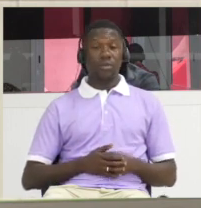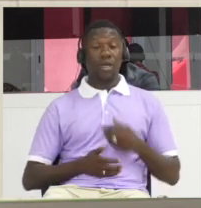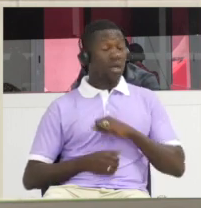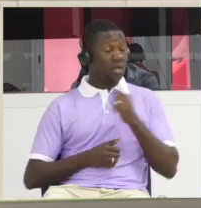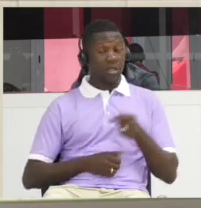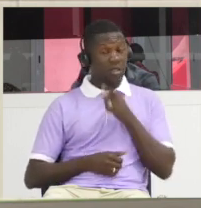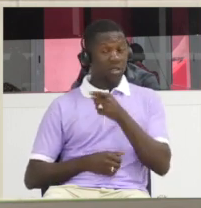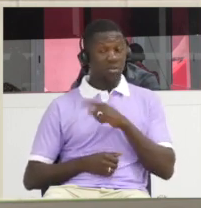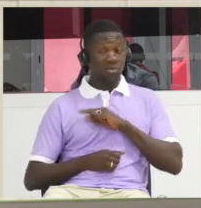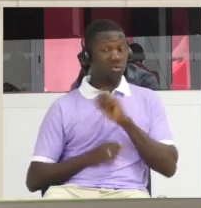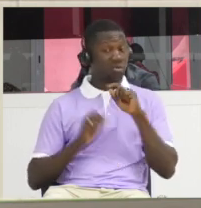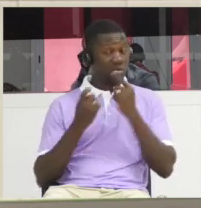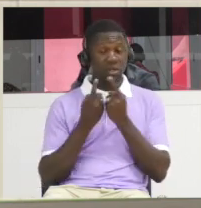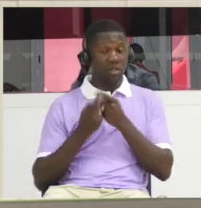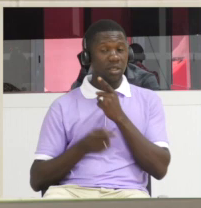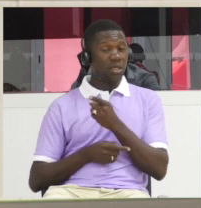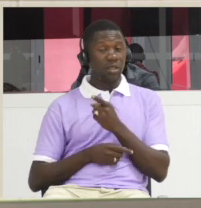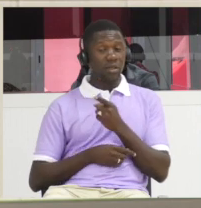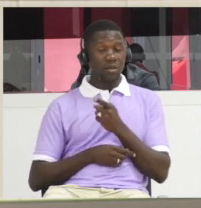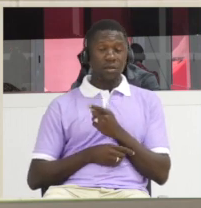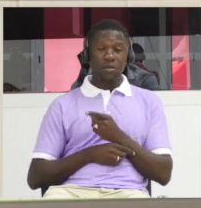this is not something that